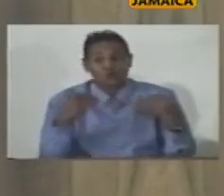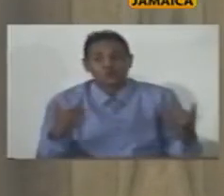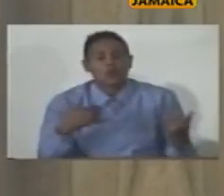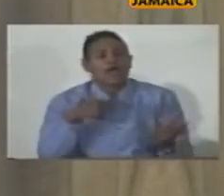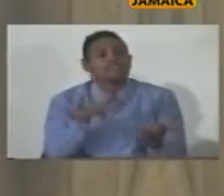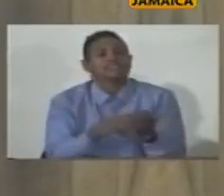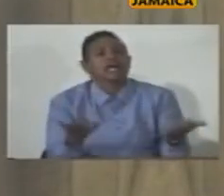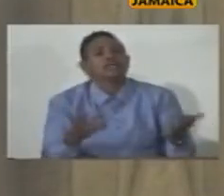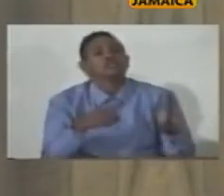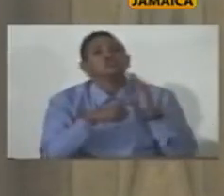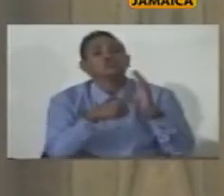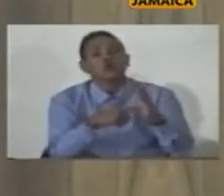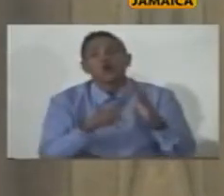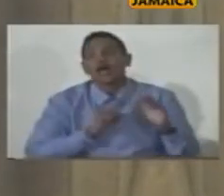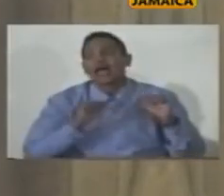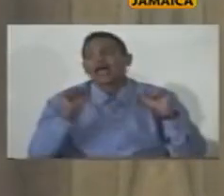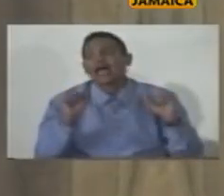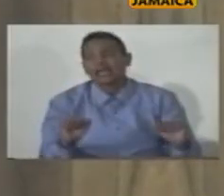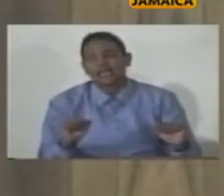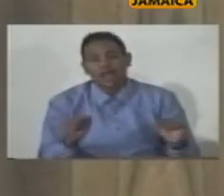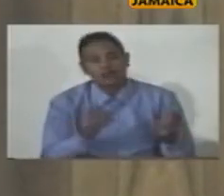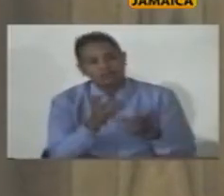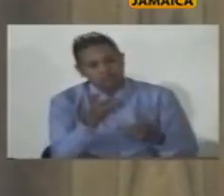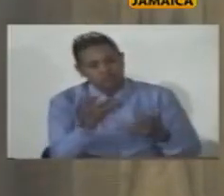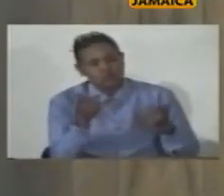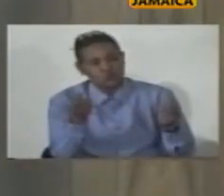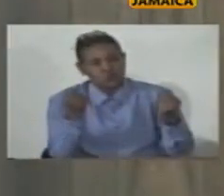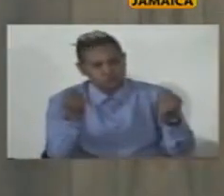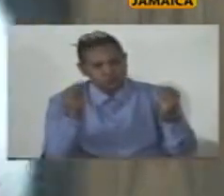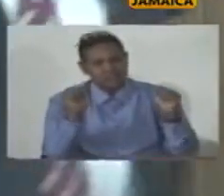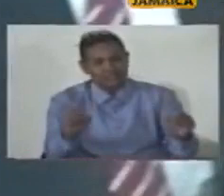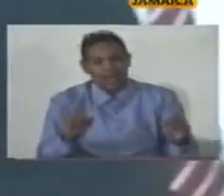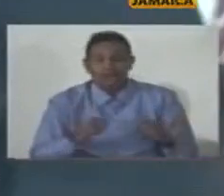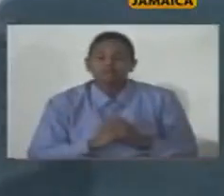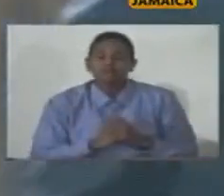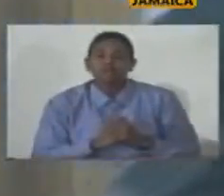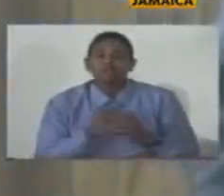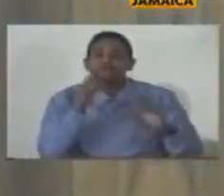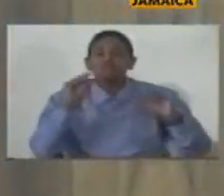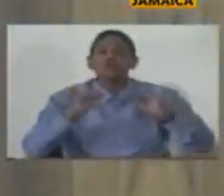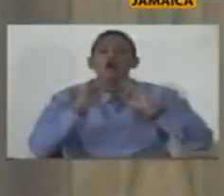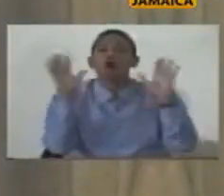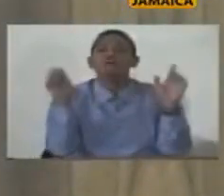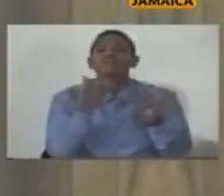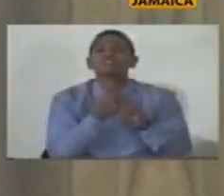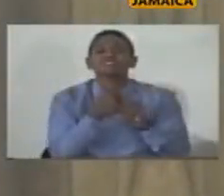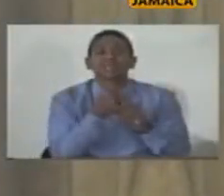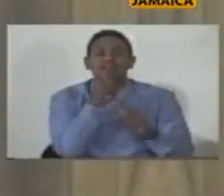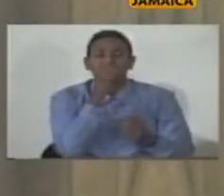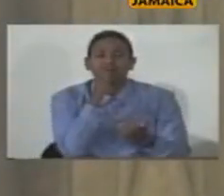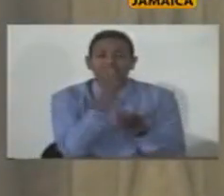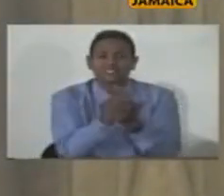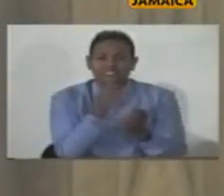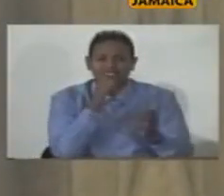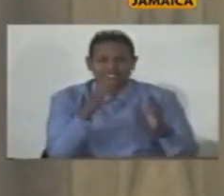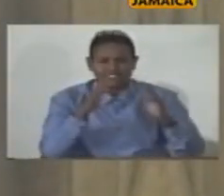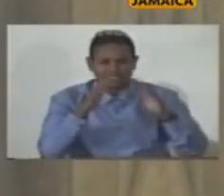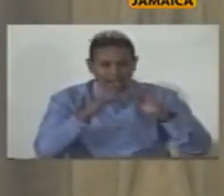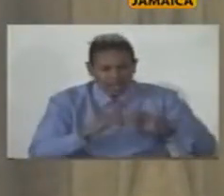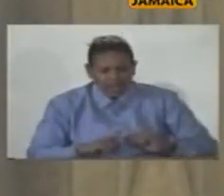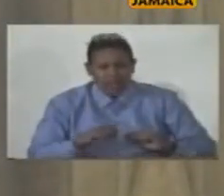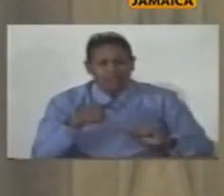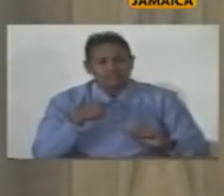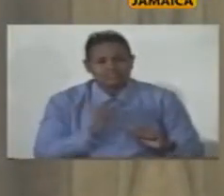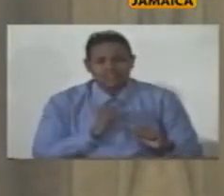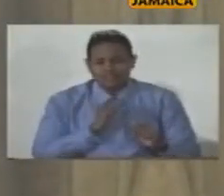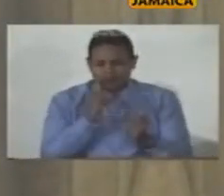show that I can talk the talk. The obvious, unceasing decline and decay I have personally